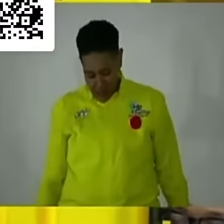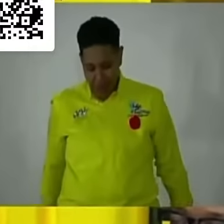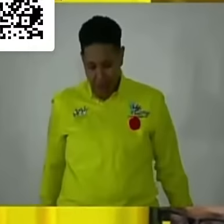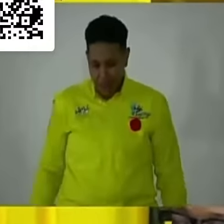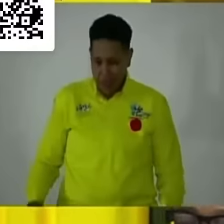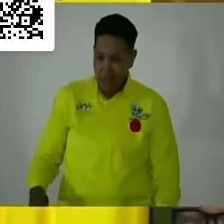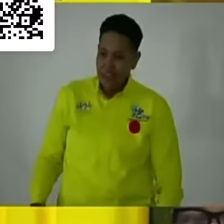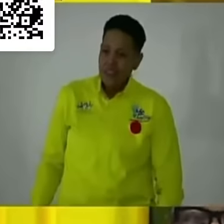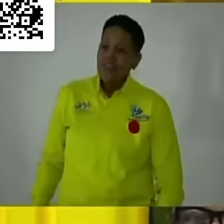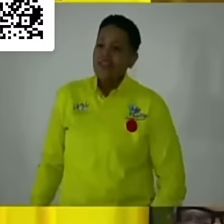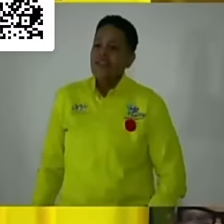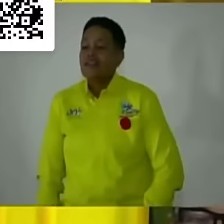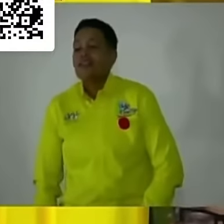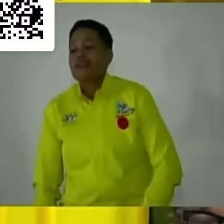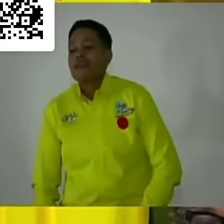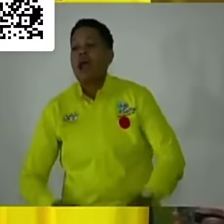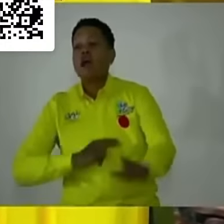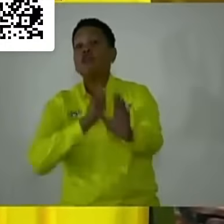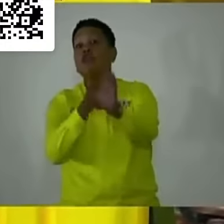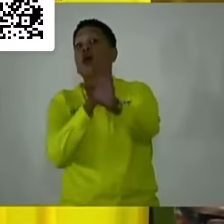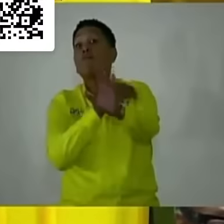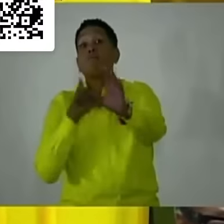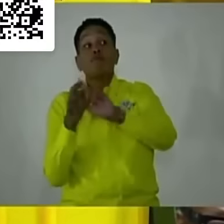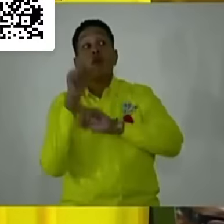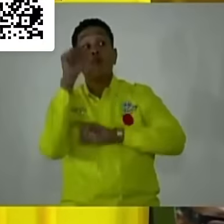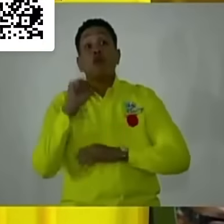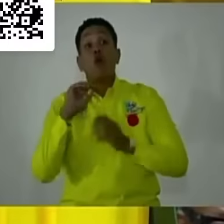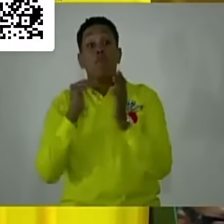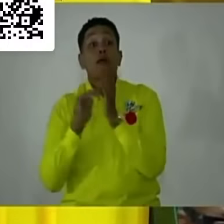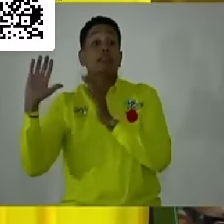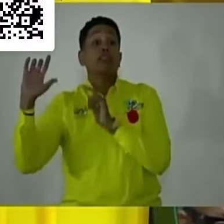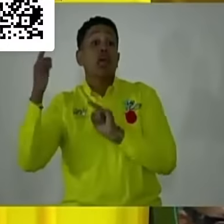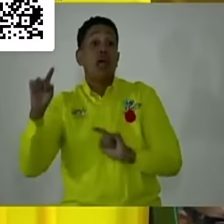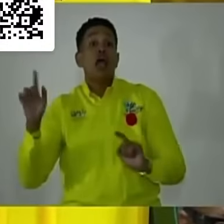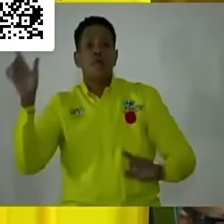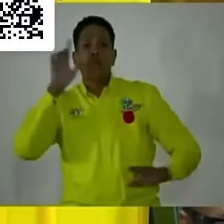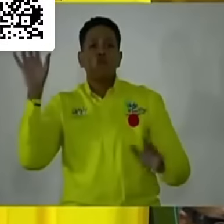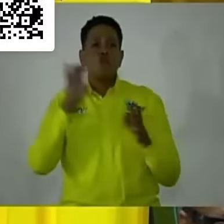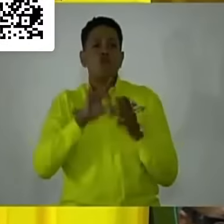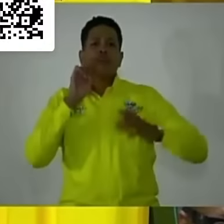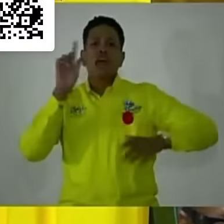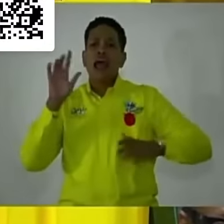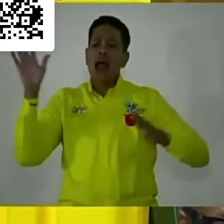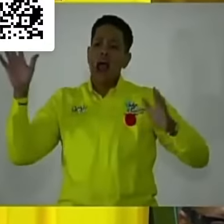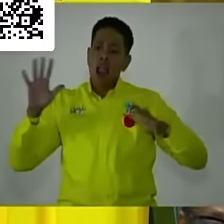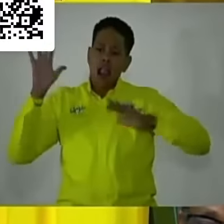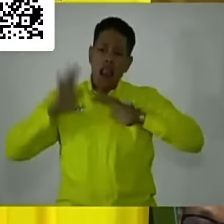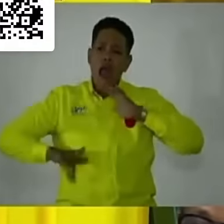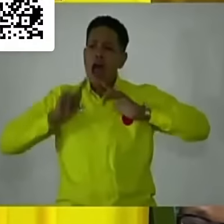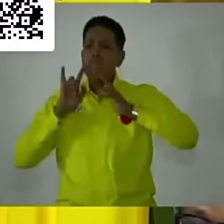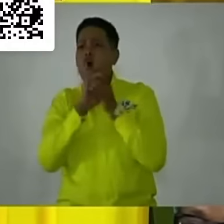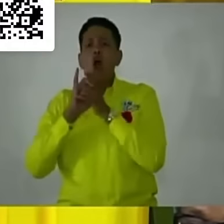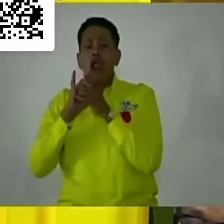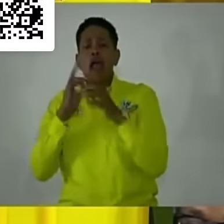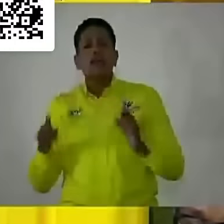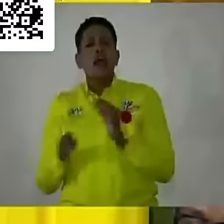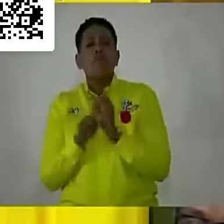I join the member from South Manchester about the lack of coordination